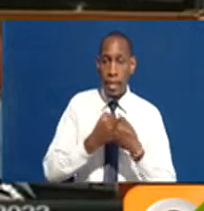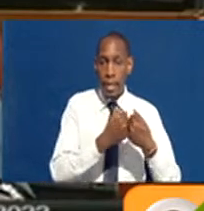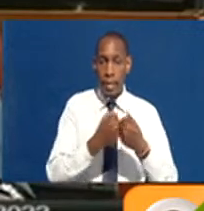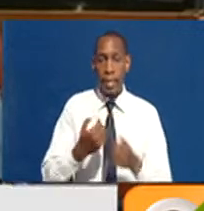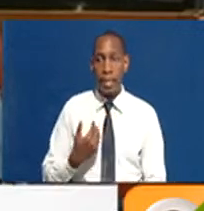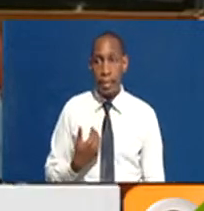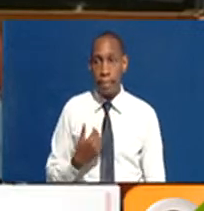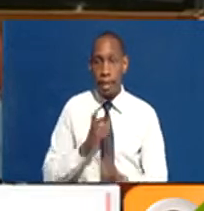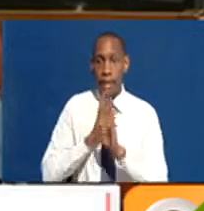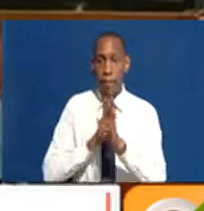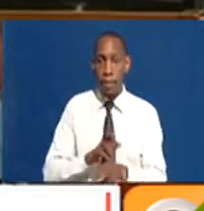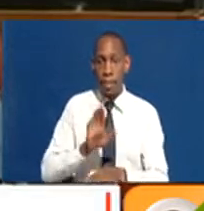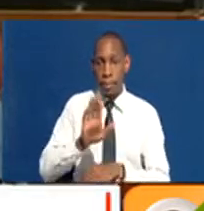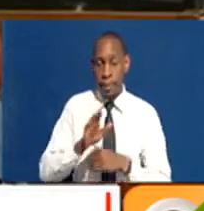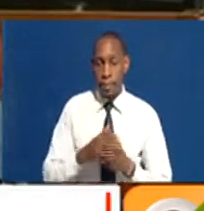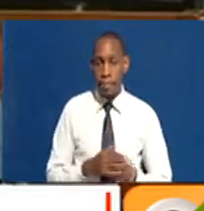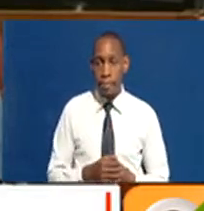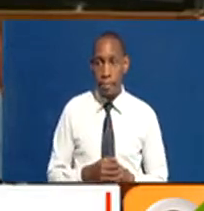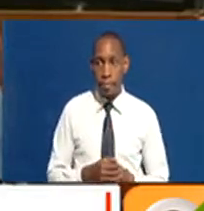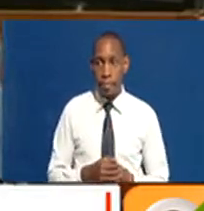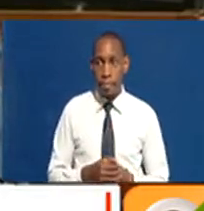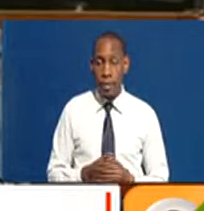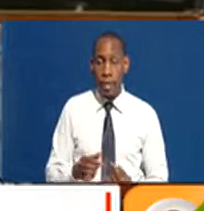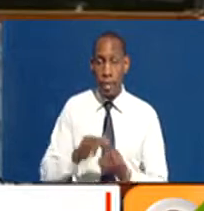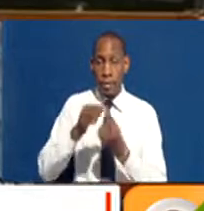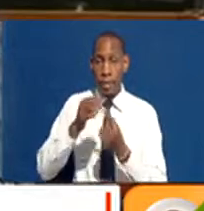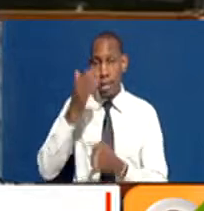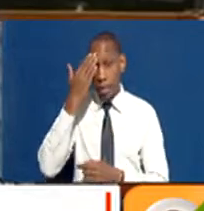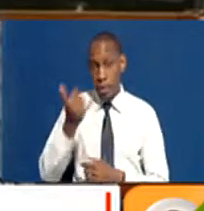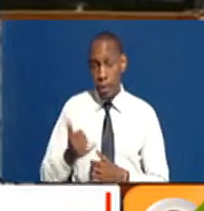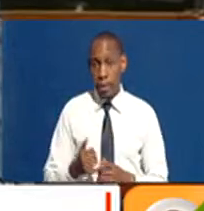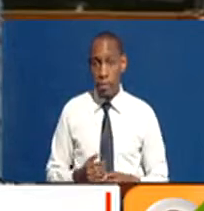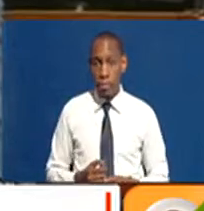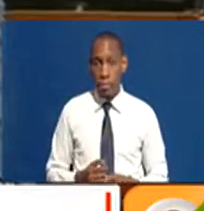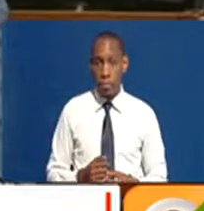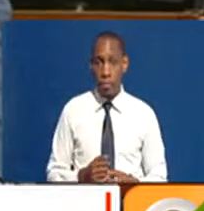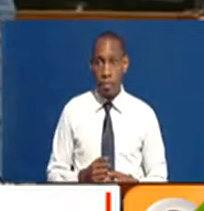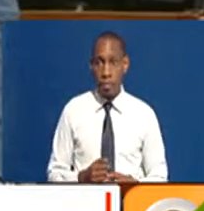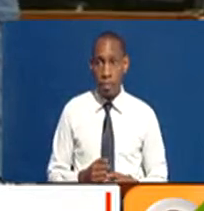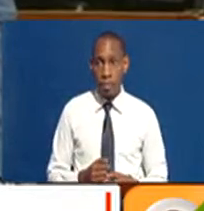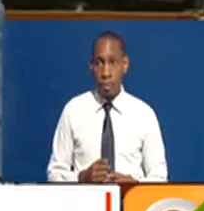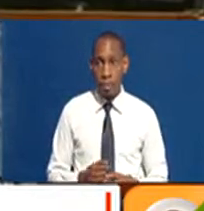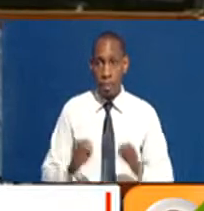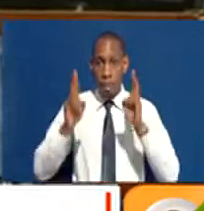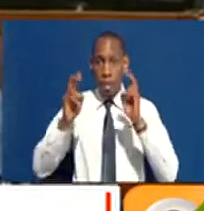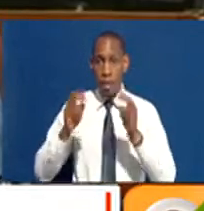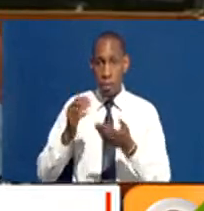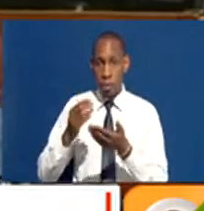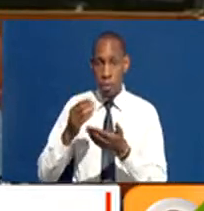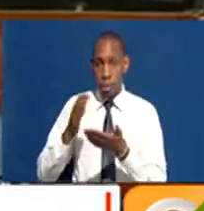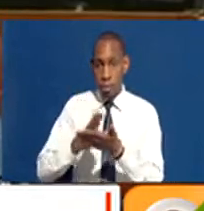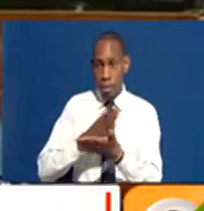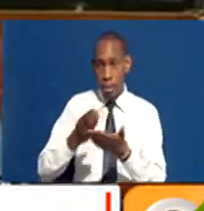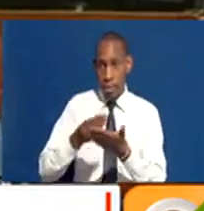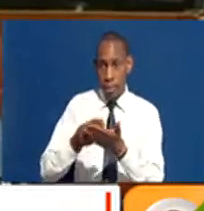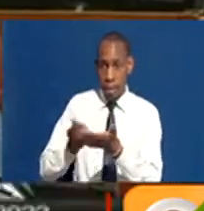with their reports, and more so because when it comes to sharing revenue, Honorable Speaker,